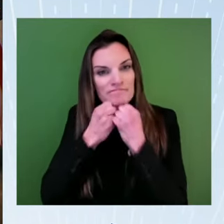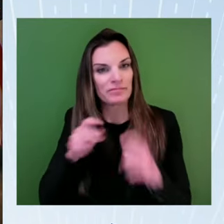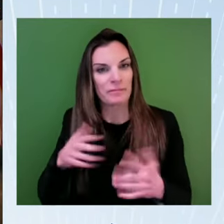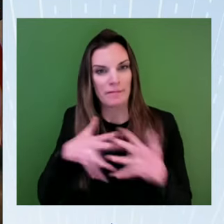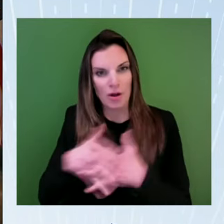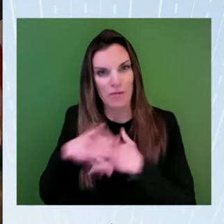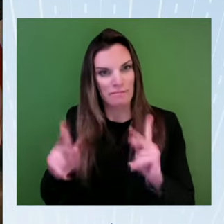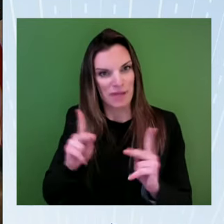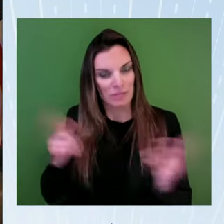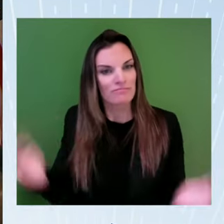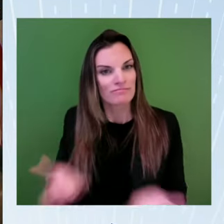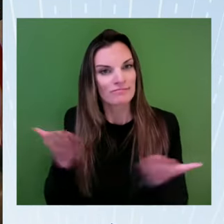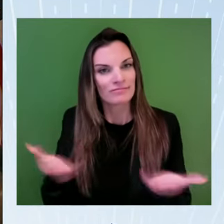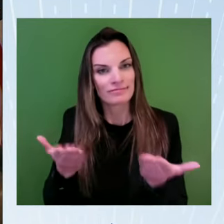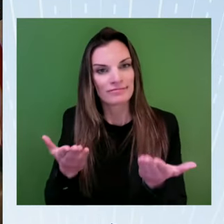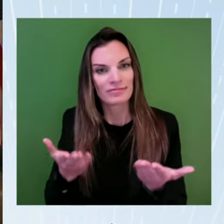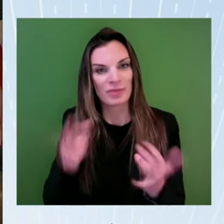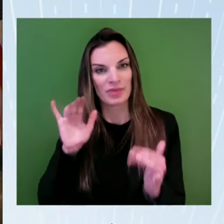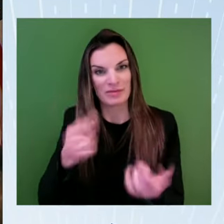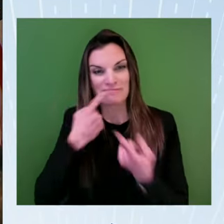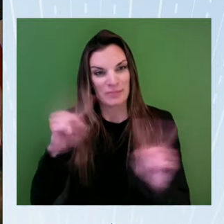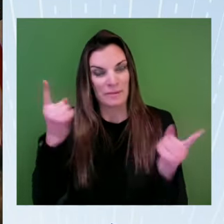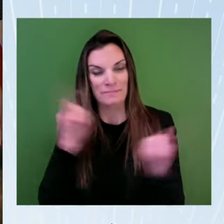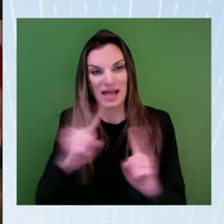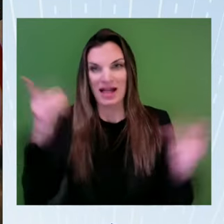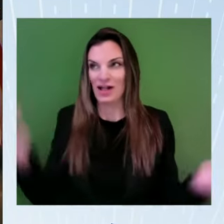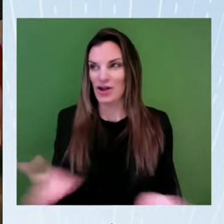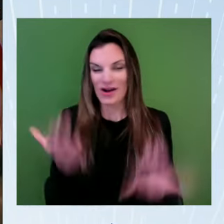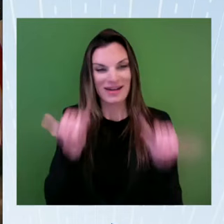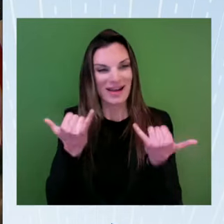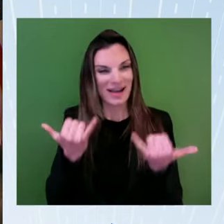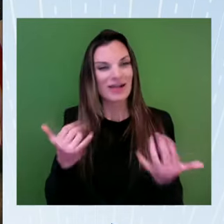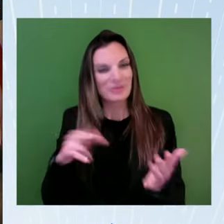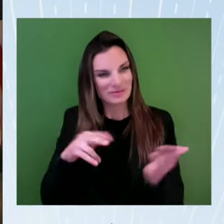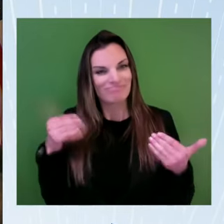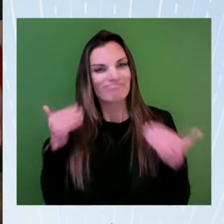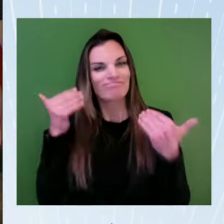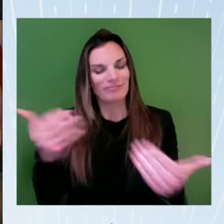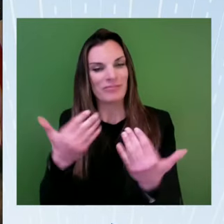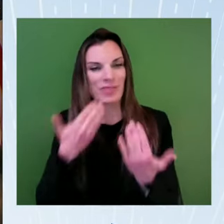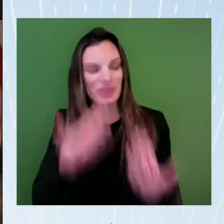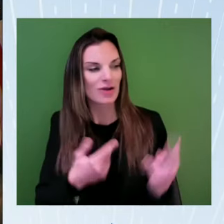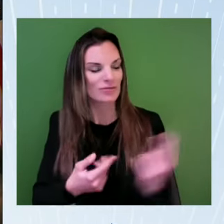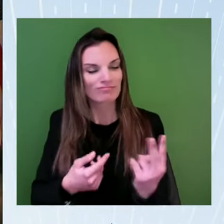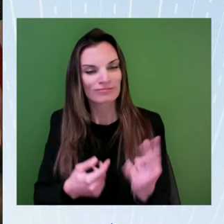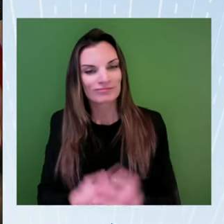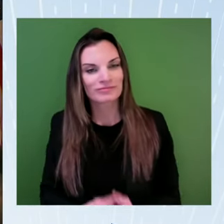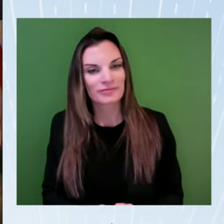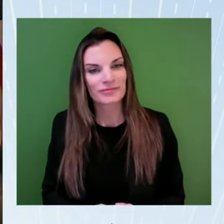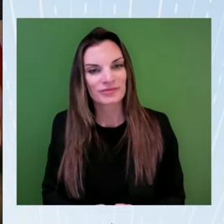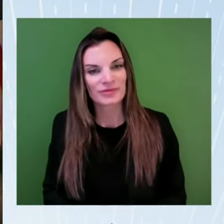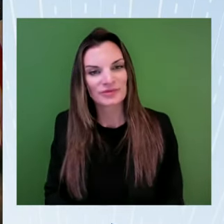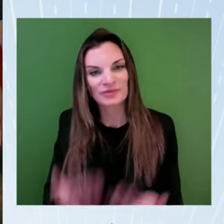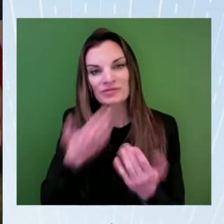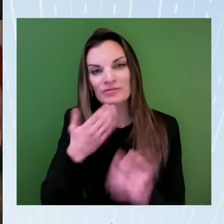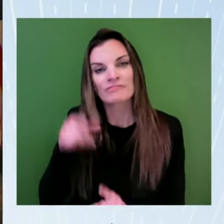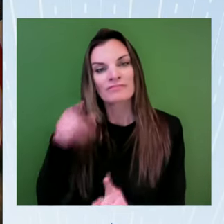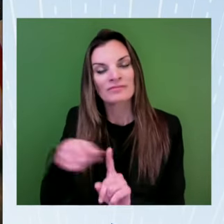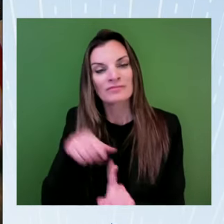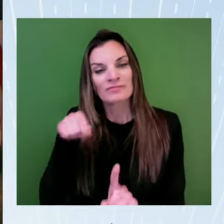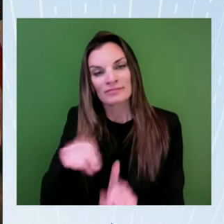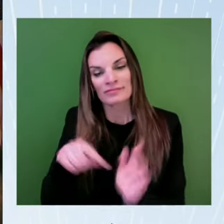in us being here today to make sure we're moving forward. And while Senator Lisa Murkowski of Alaska and Representative